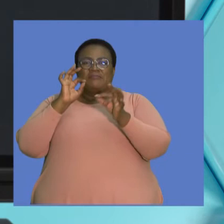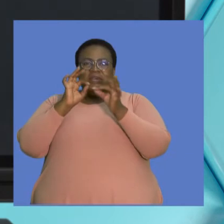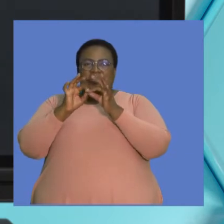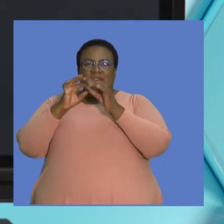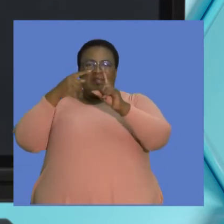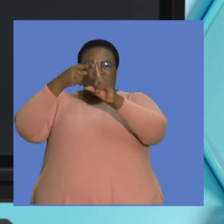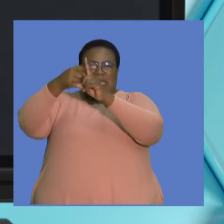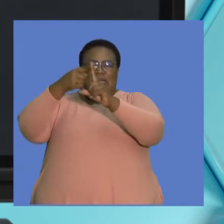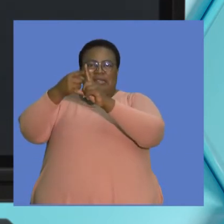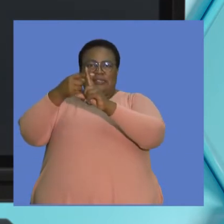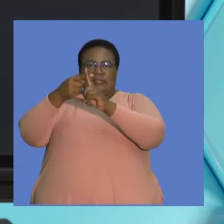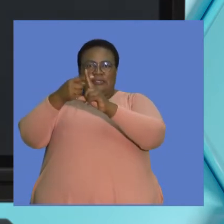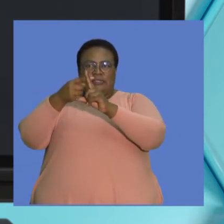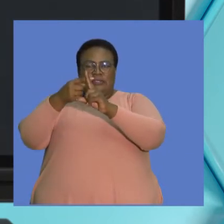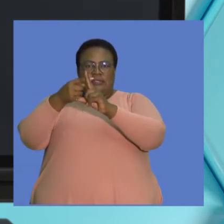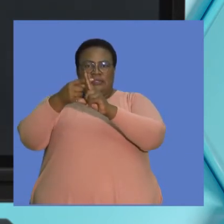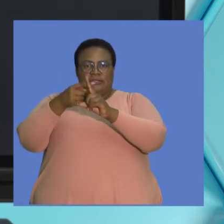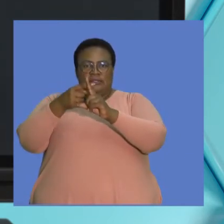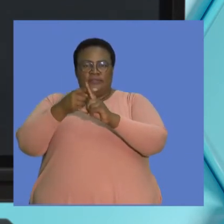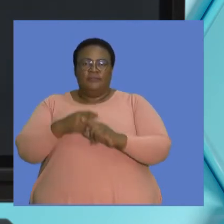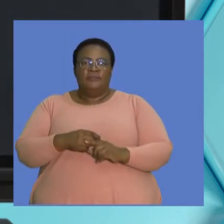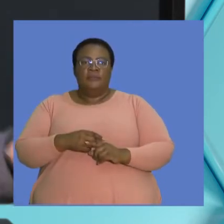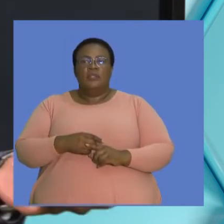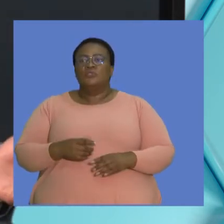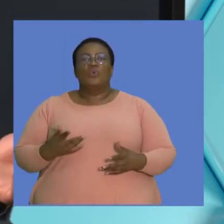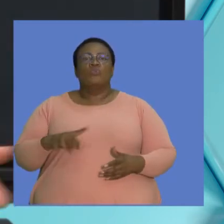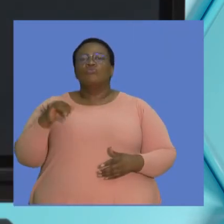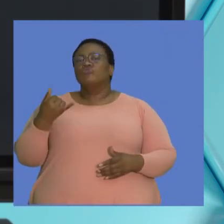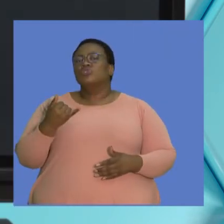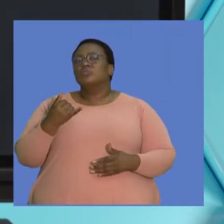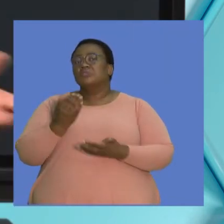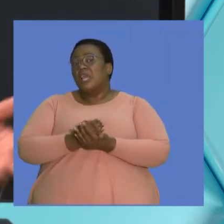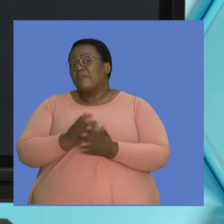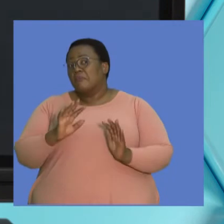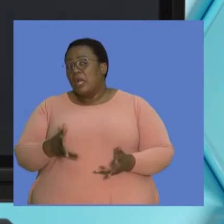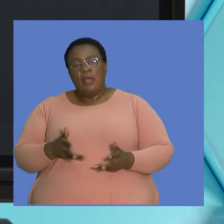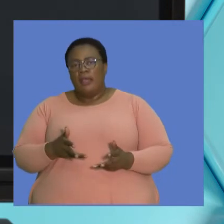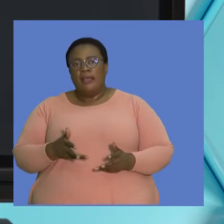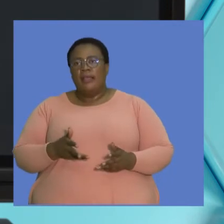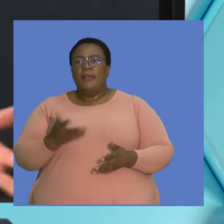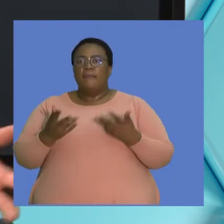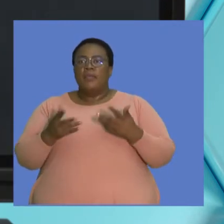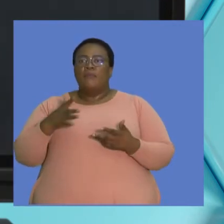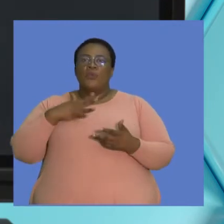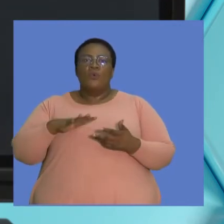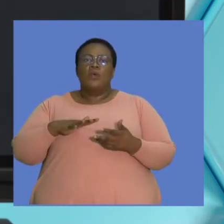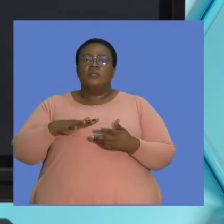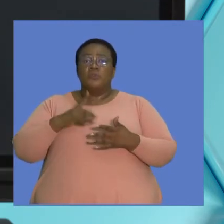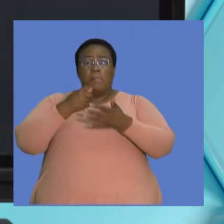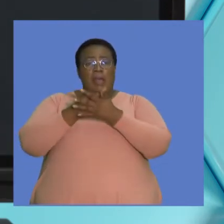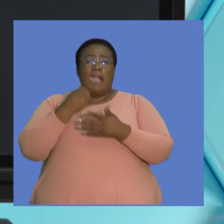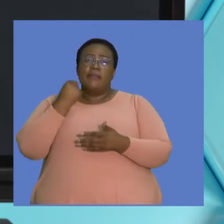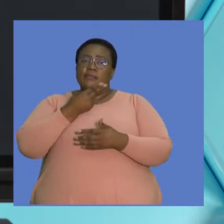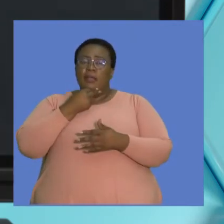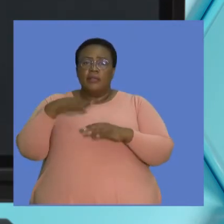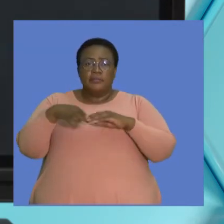A savings fund with a target in mind. So you're not just saving. Maybe you want to buy those nice kicks, or you want